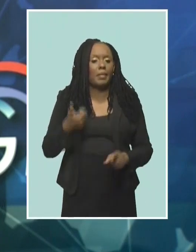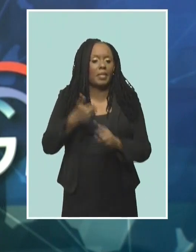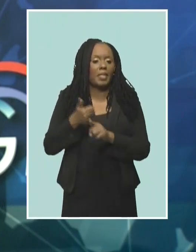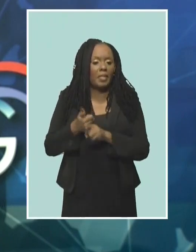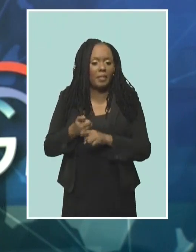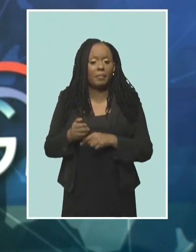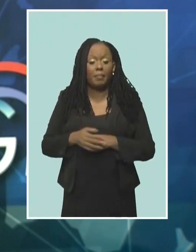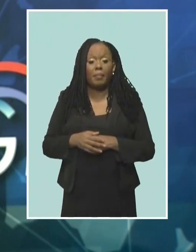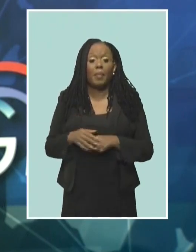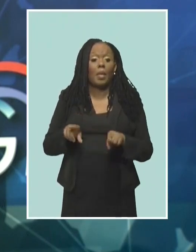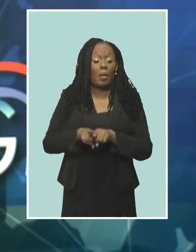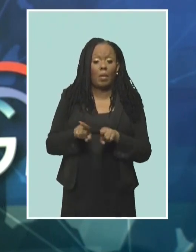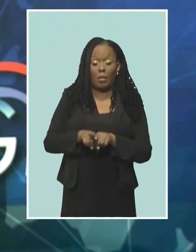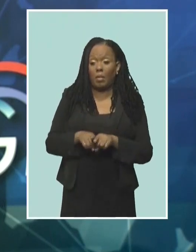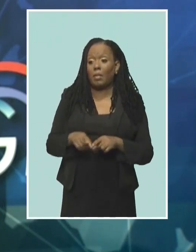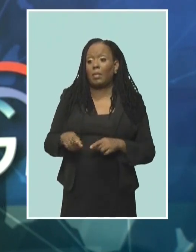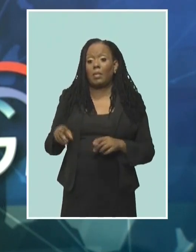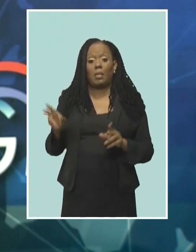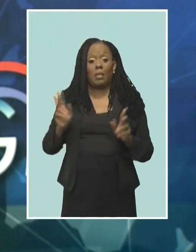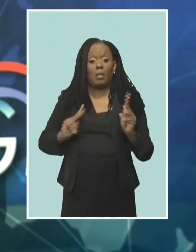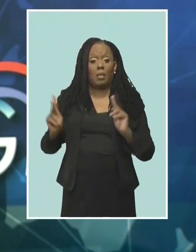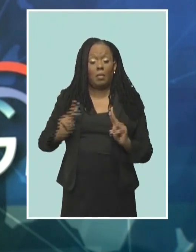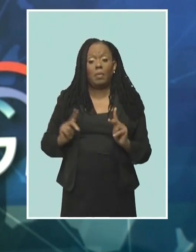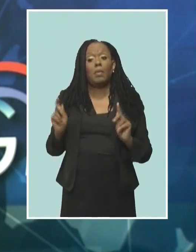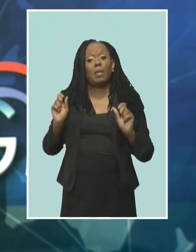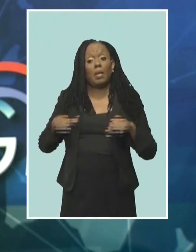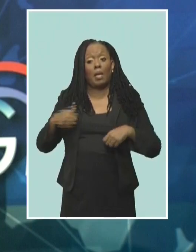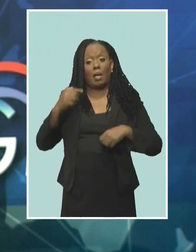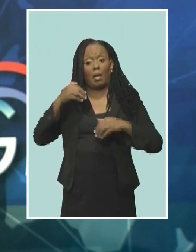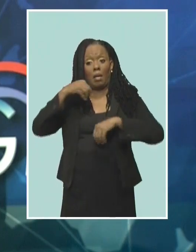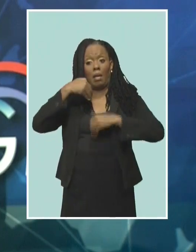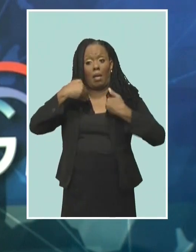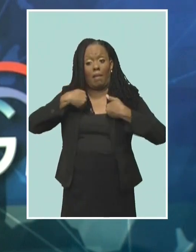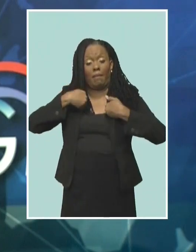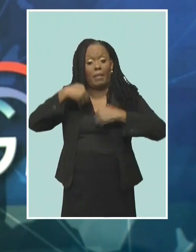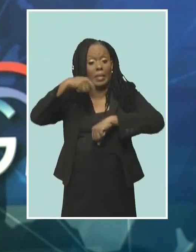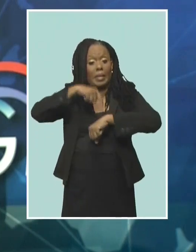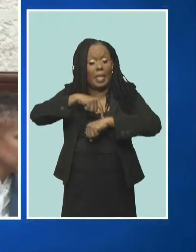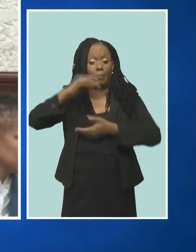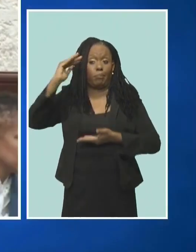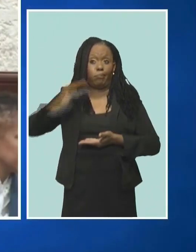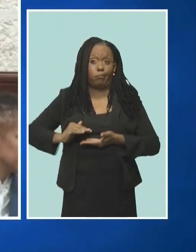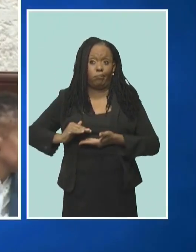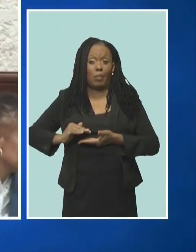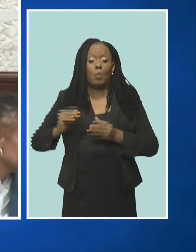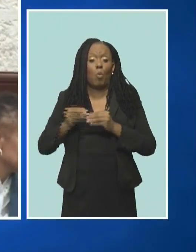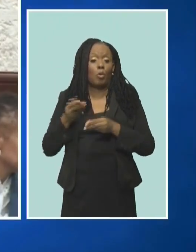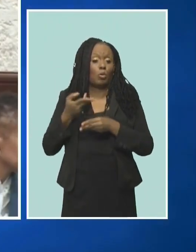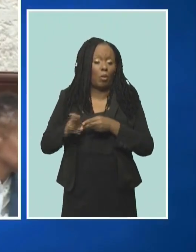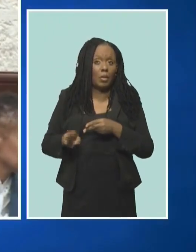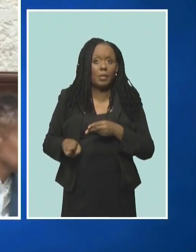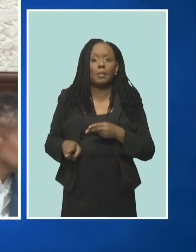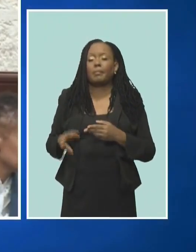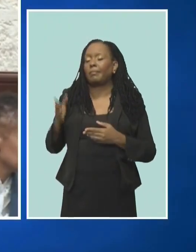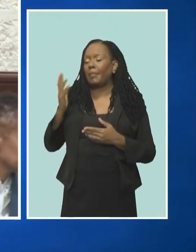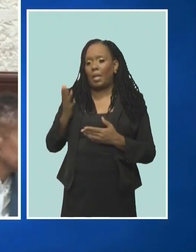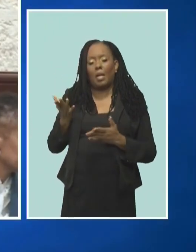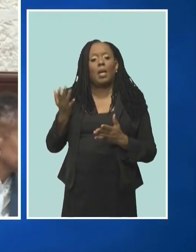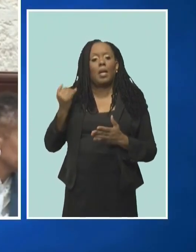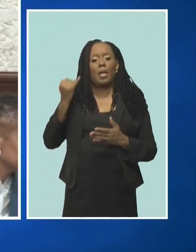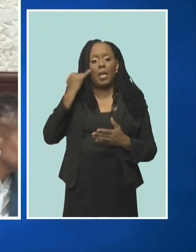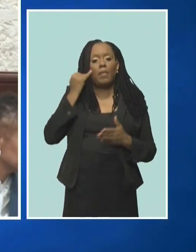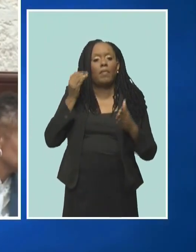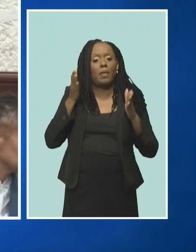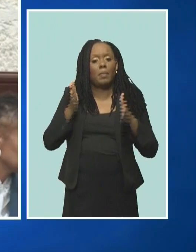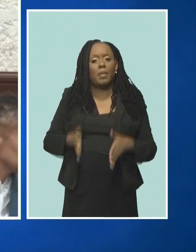a plea bargain in exchange for a reduced sentence. So a convicted person who is already serving a